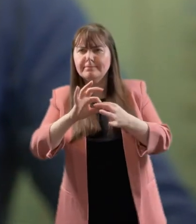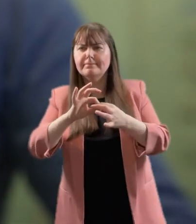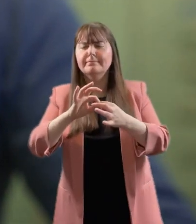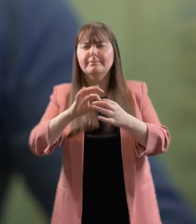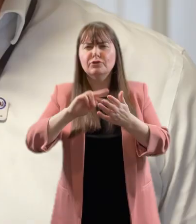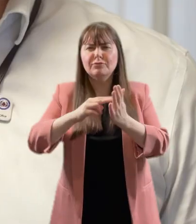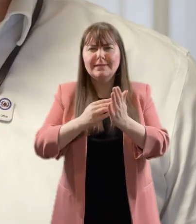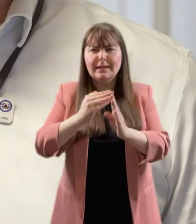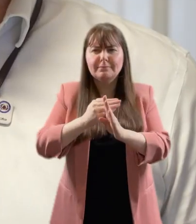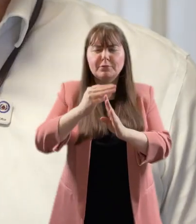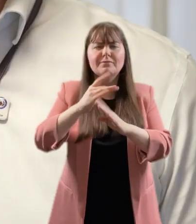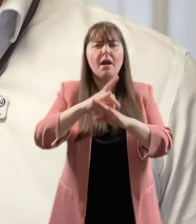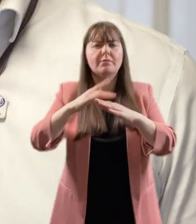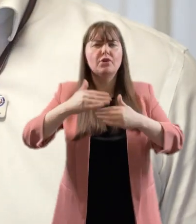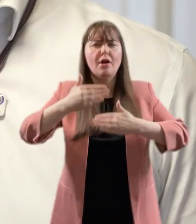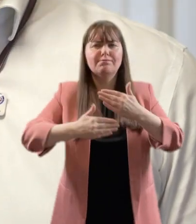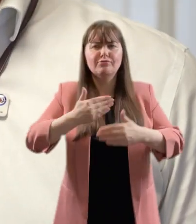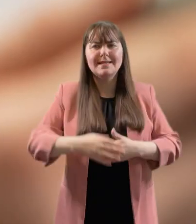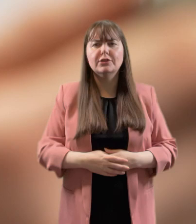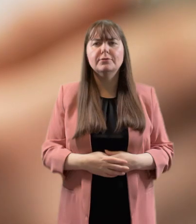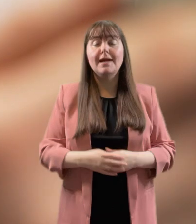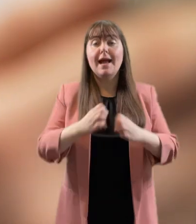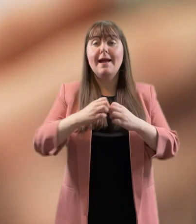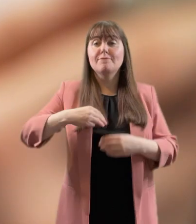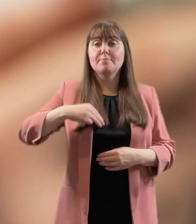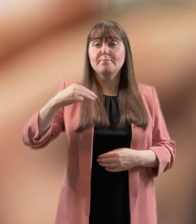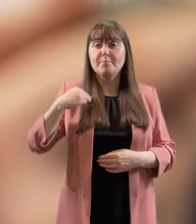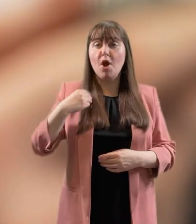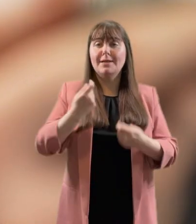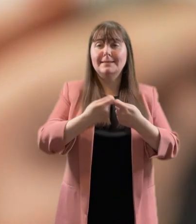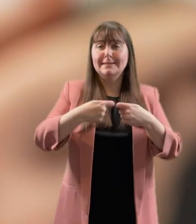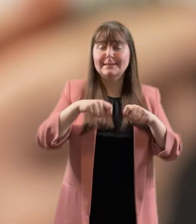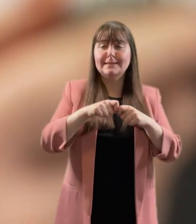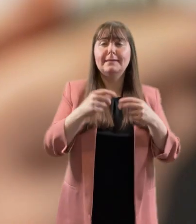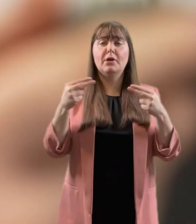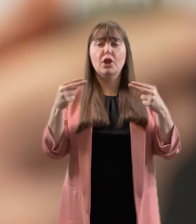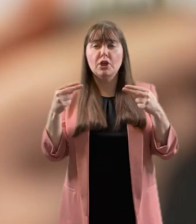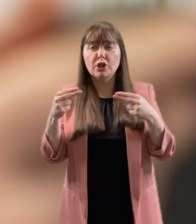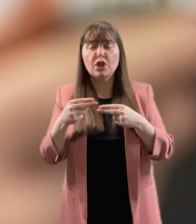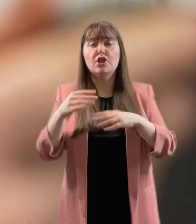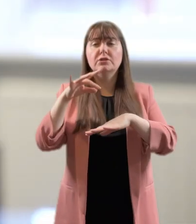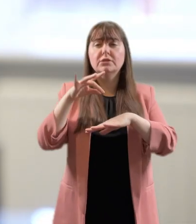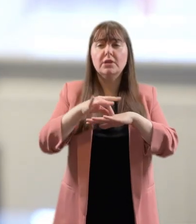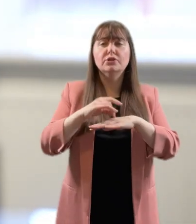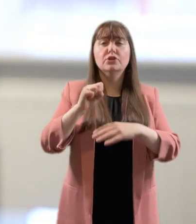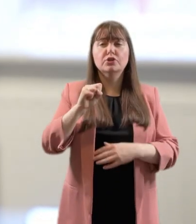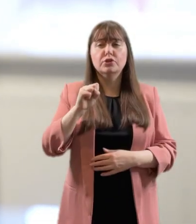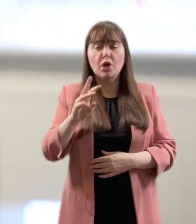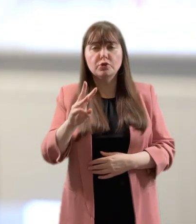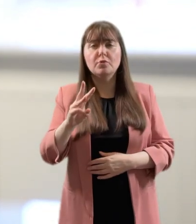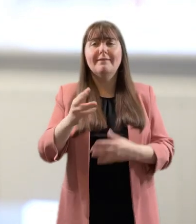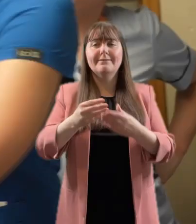cornerstone for strategic improvements in hospital operations. Every morning, our multidisciplinary team, nurses, doctors, social